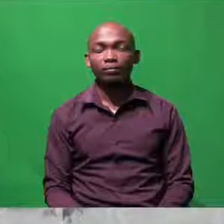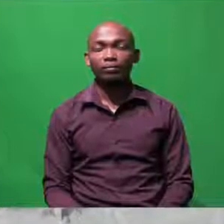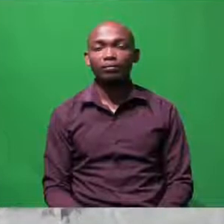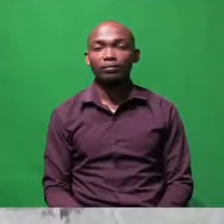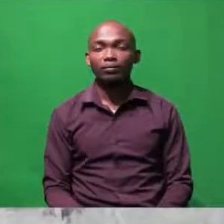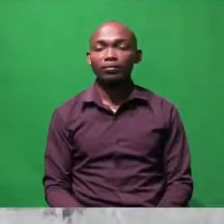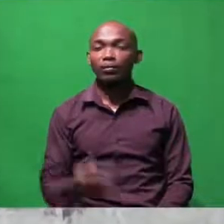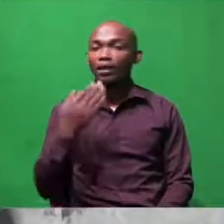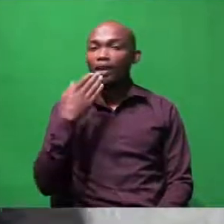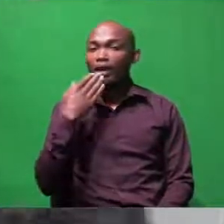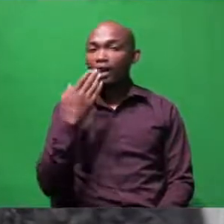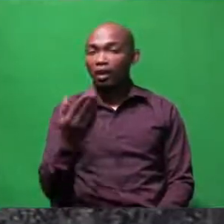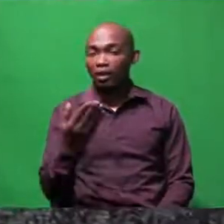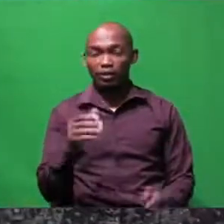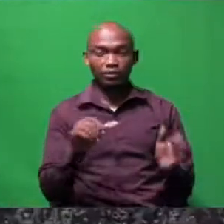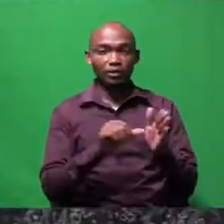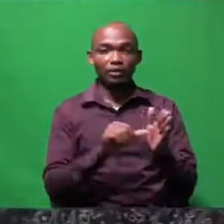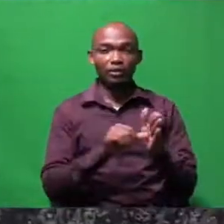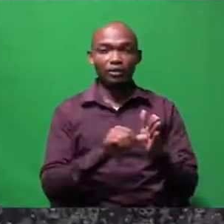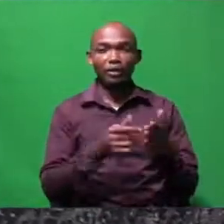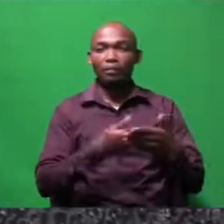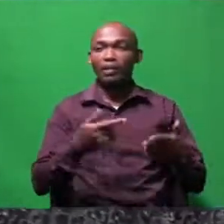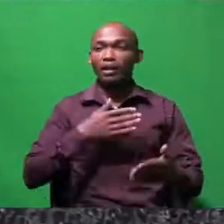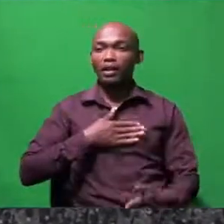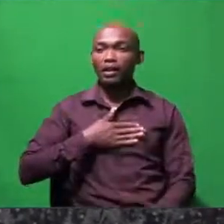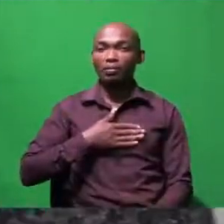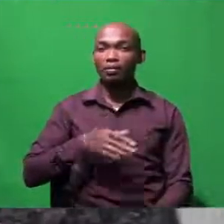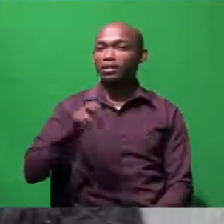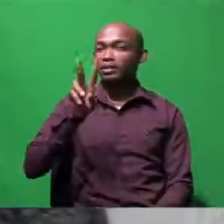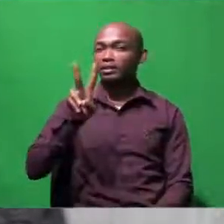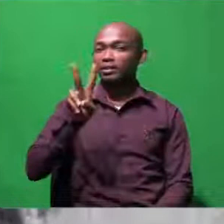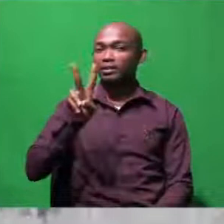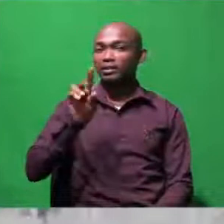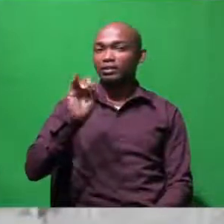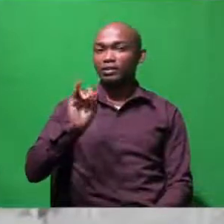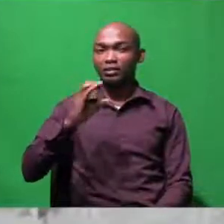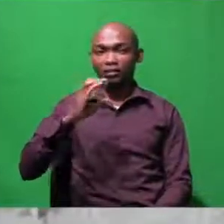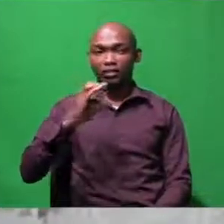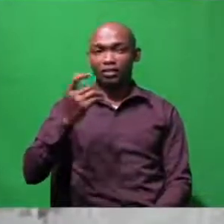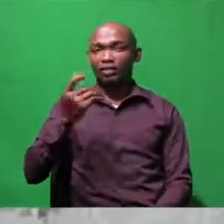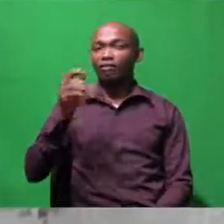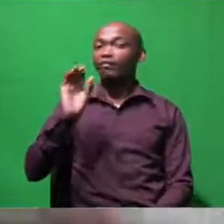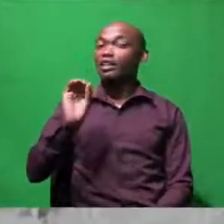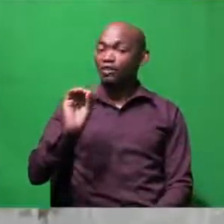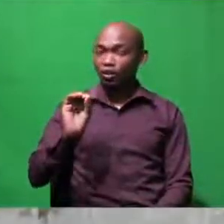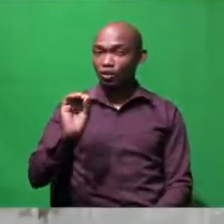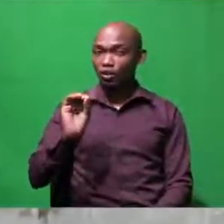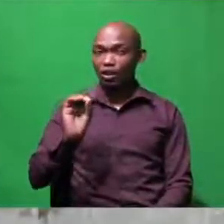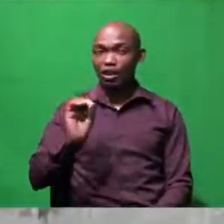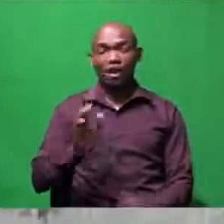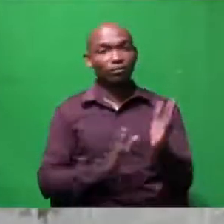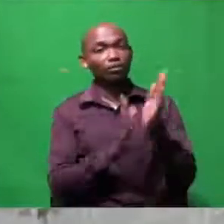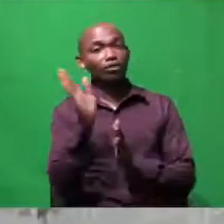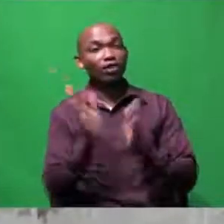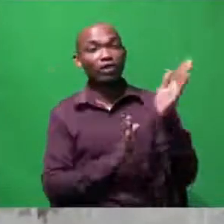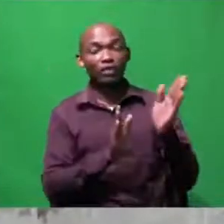Hello, my students. My name is Victor today Clements. I'm geography teacher. Our topic today is